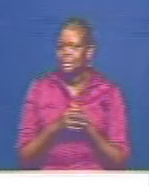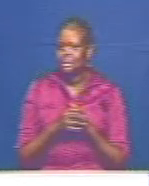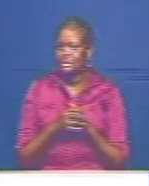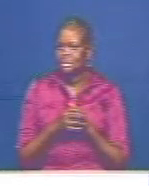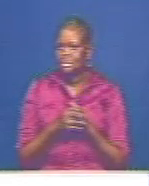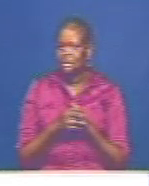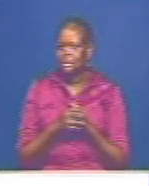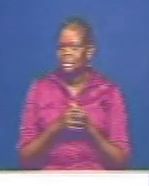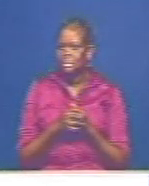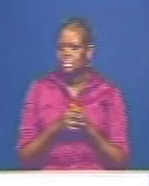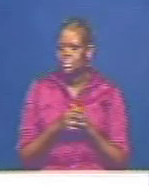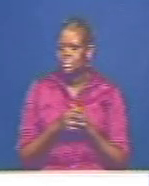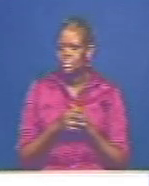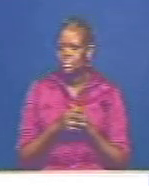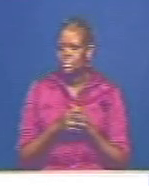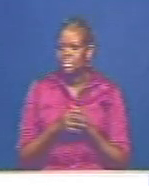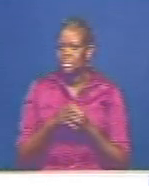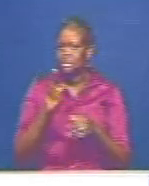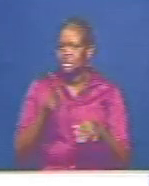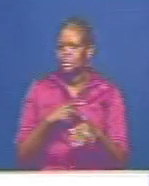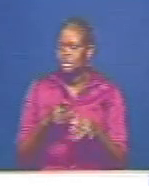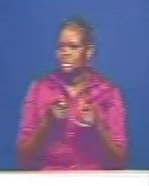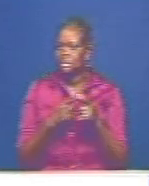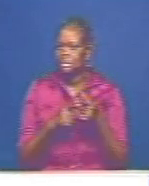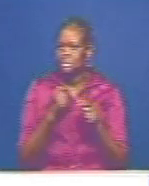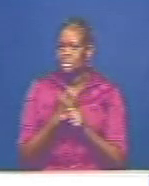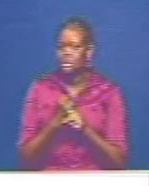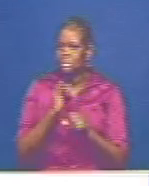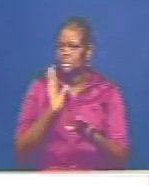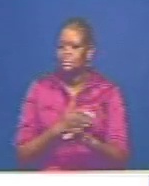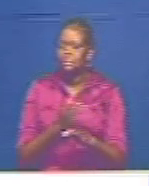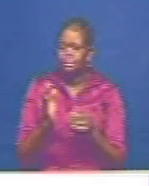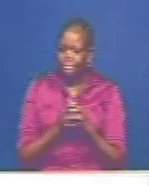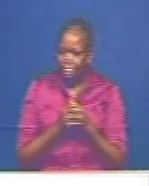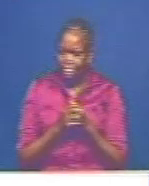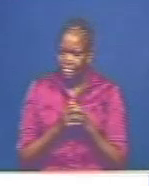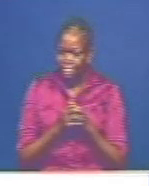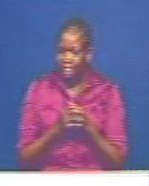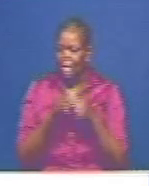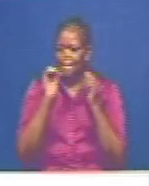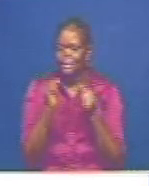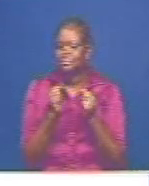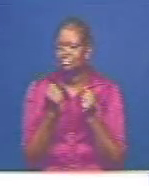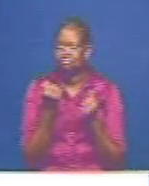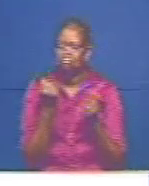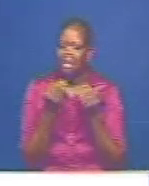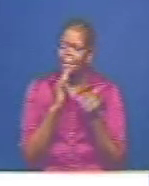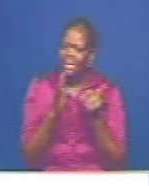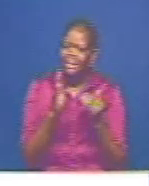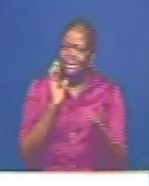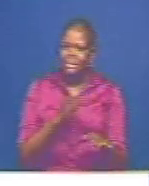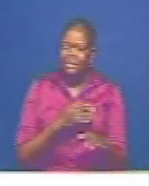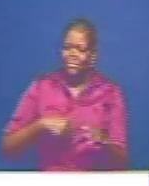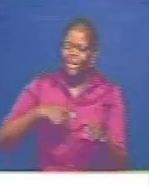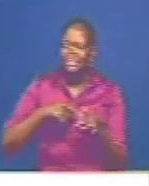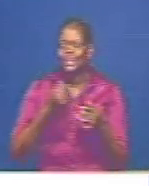you do poetry, yes. but I'm also sure you do music. Yeah, I do music. Uh-huh. Can you just probably sing for us